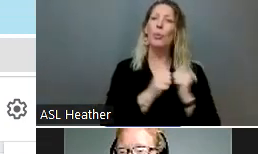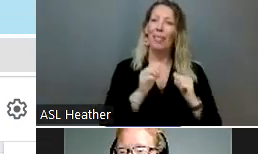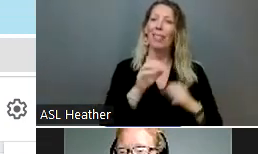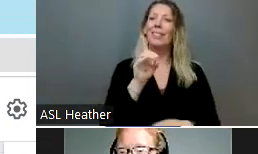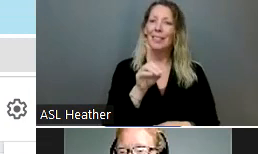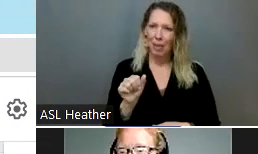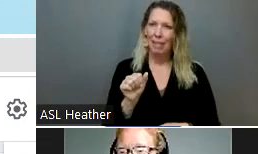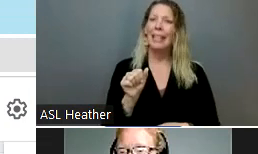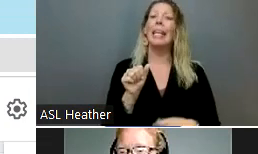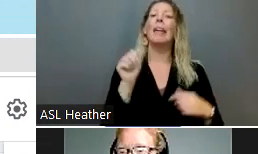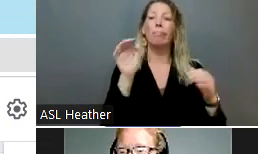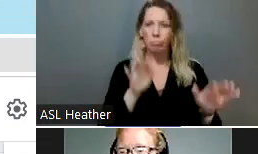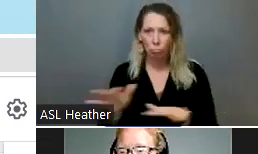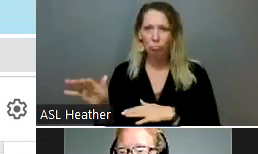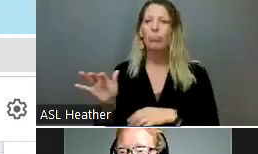disability.